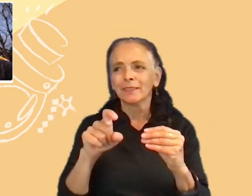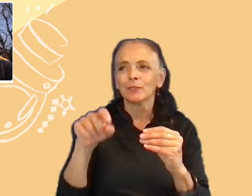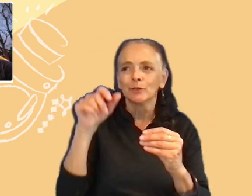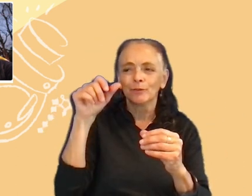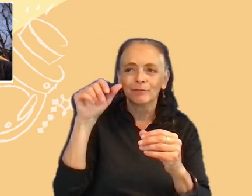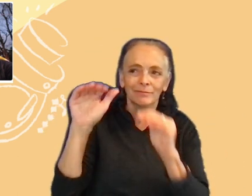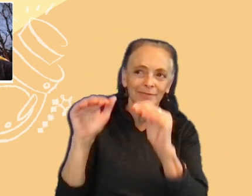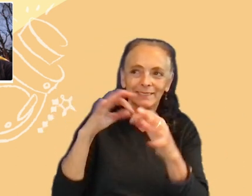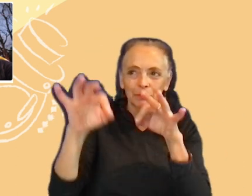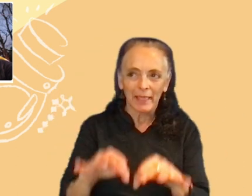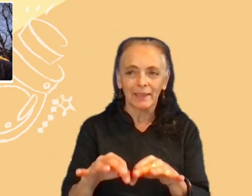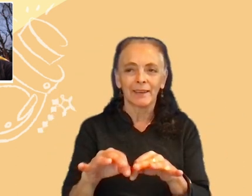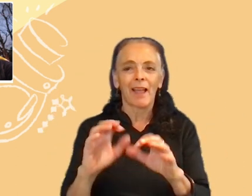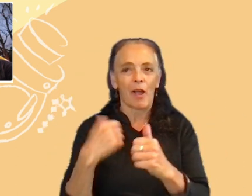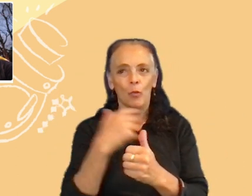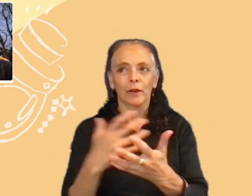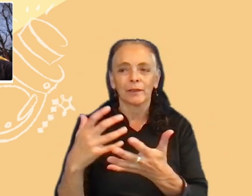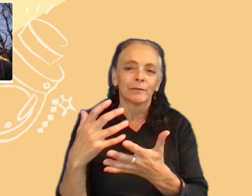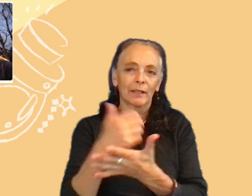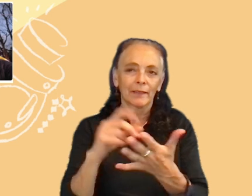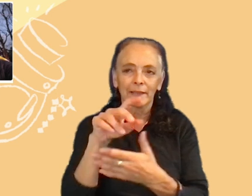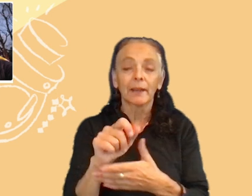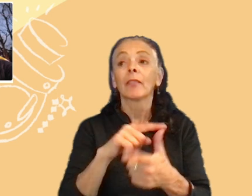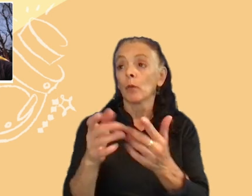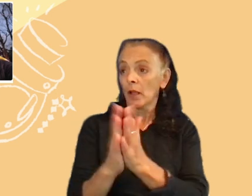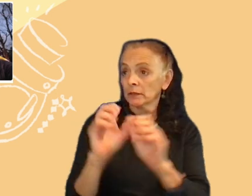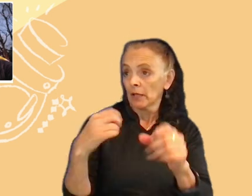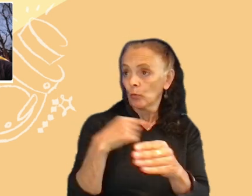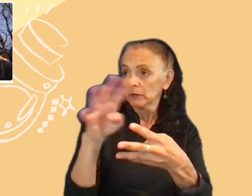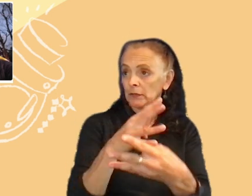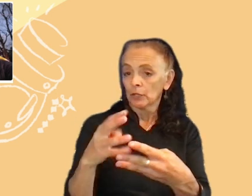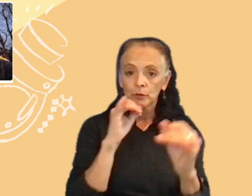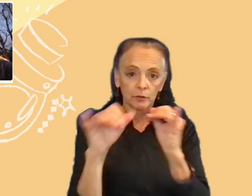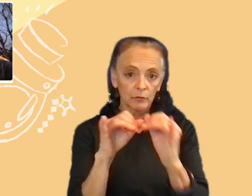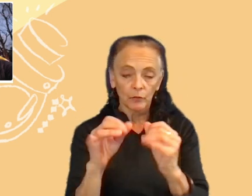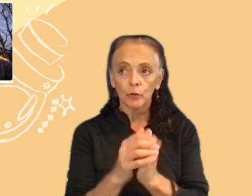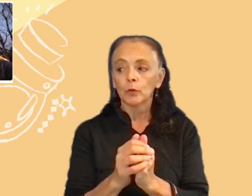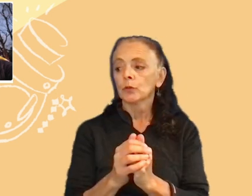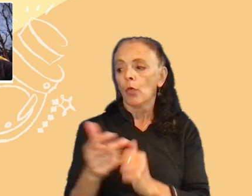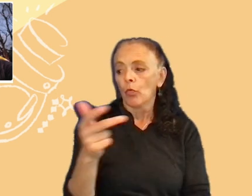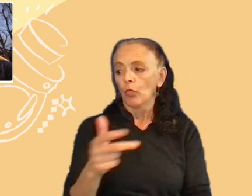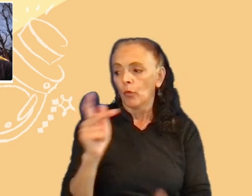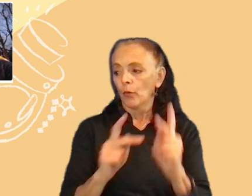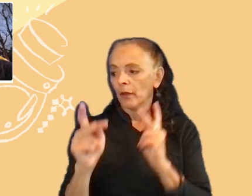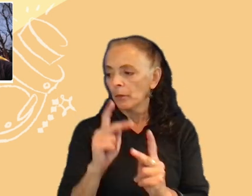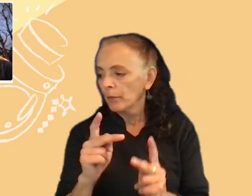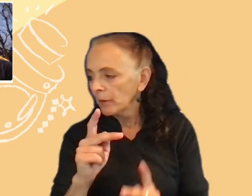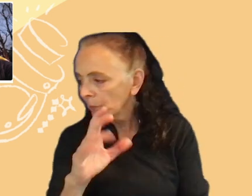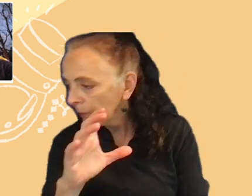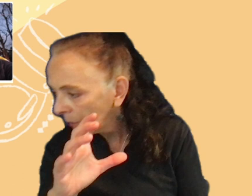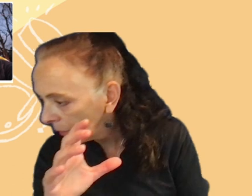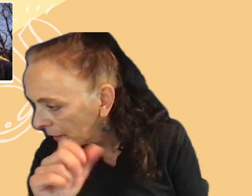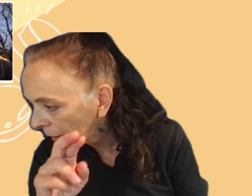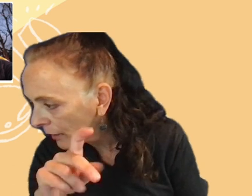uh then we asked if we could schedule an interview so these three people carolina rodriguez paul sabine they